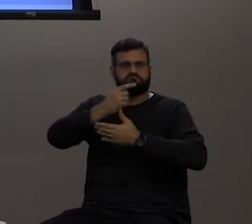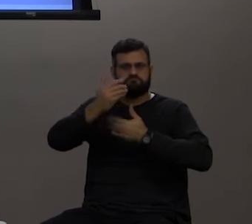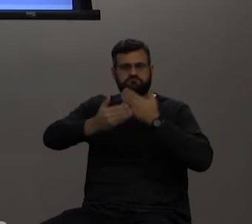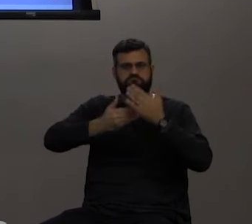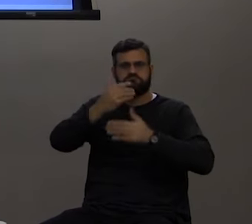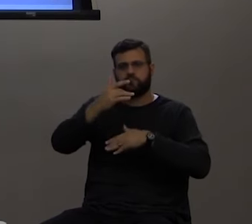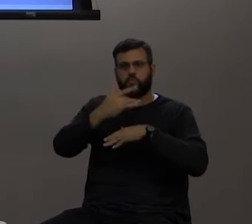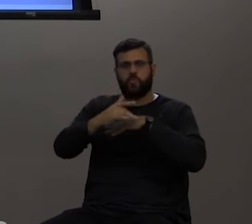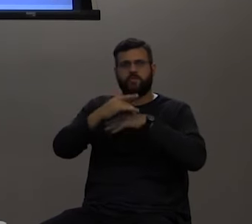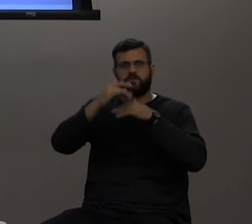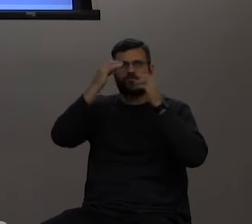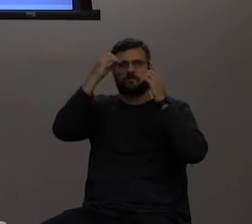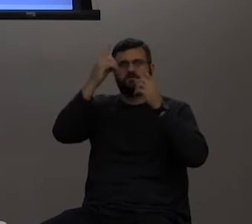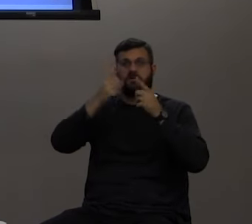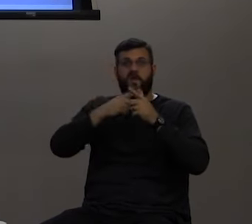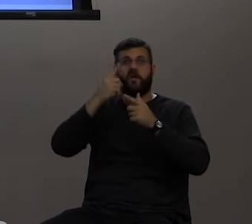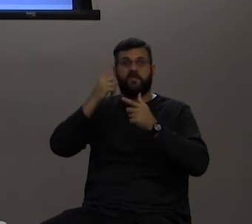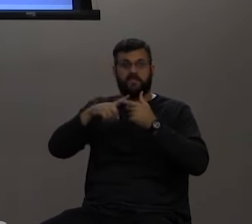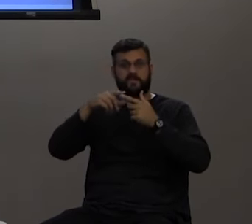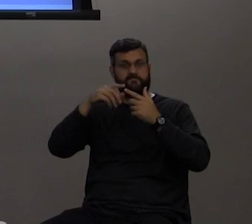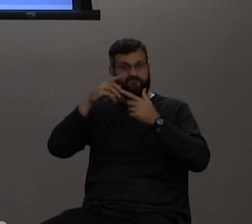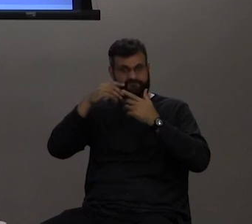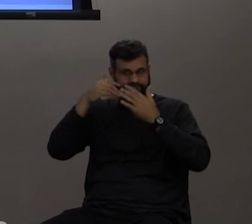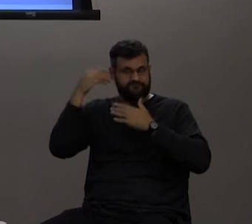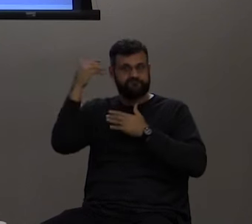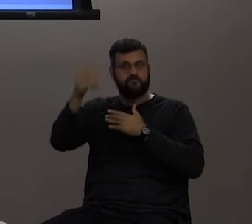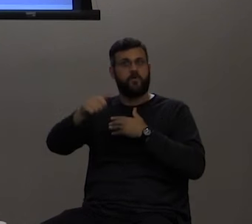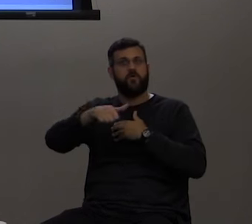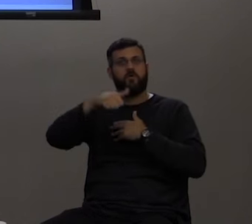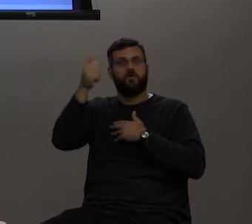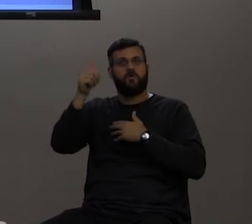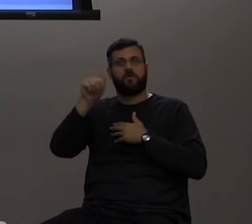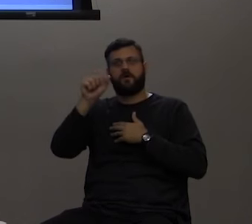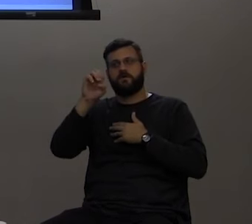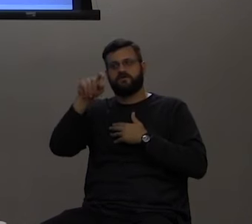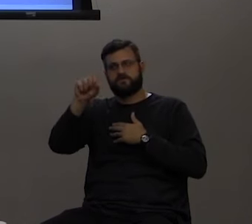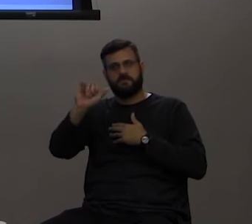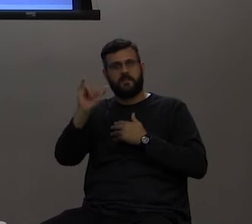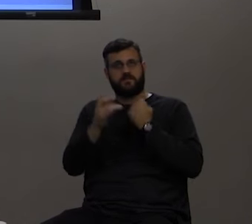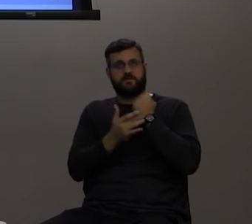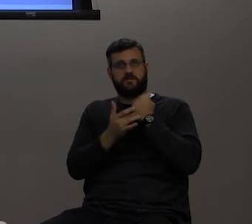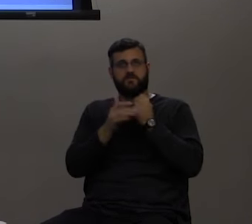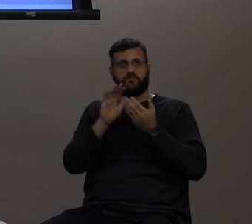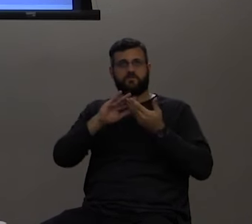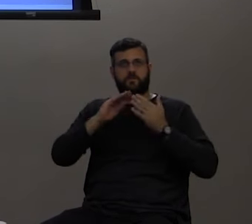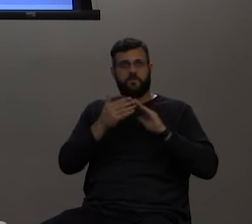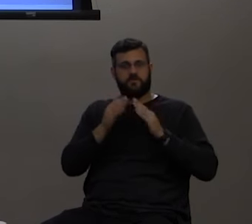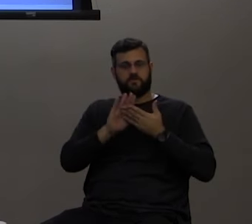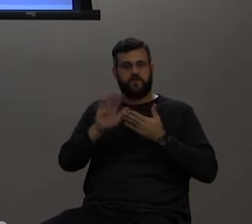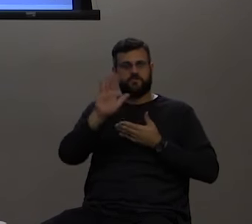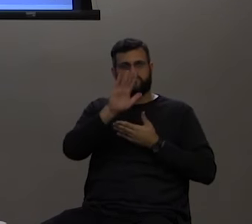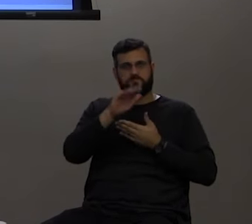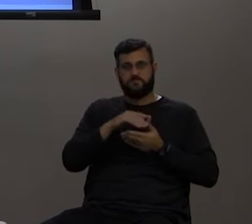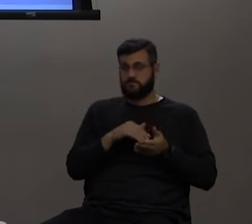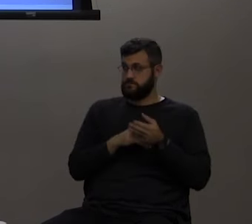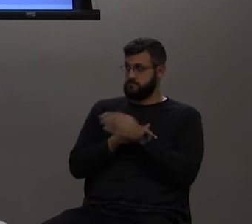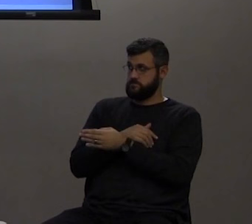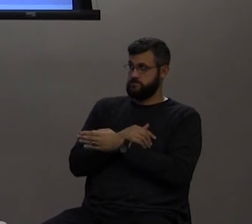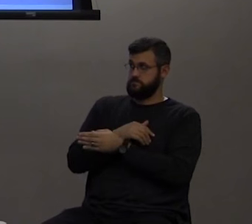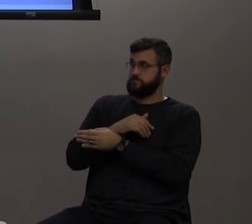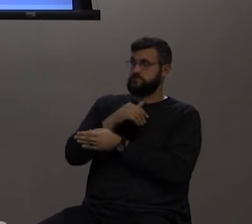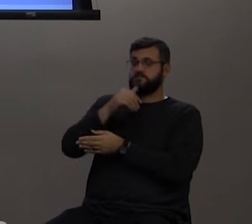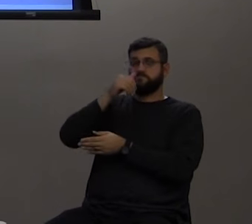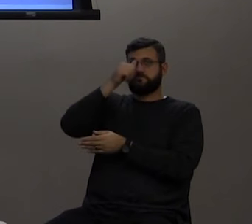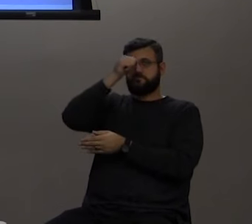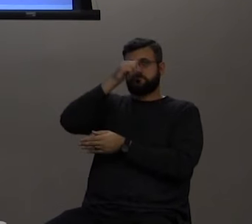your early education and then on into the other assets that are here, like the technical college. And I will say that I think we